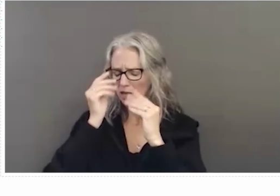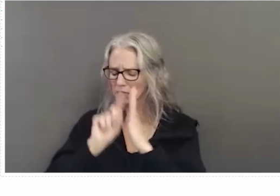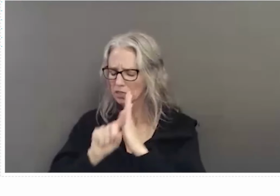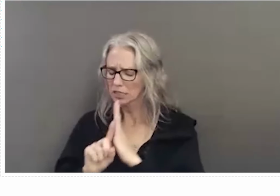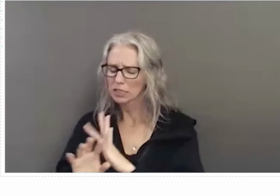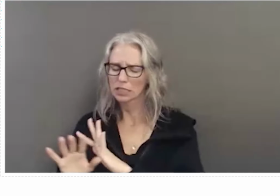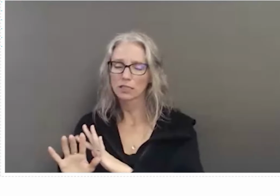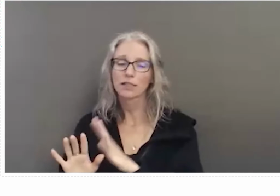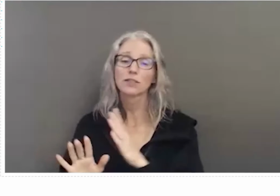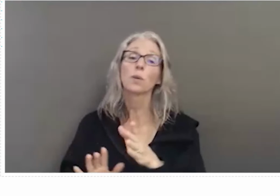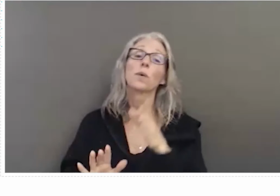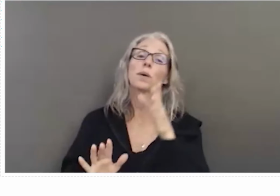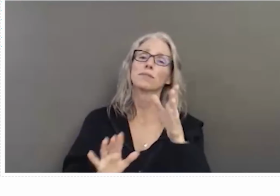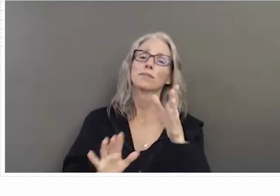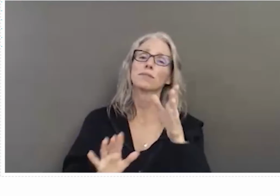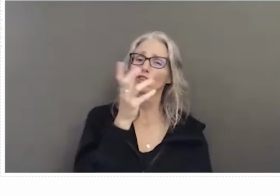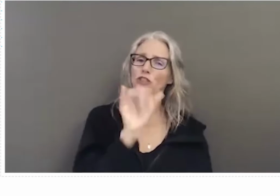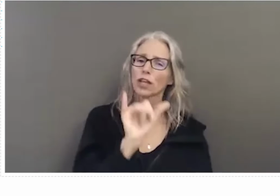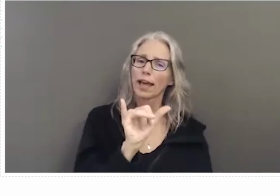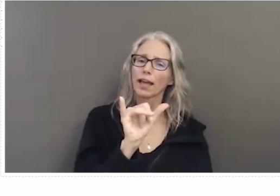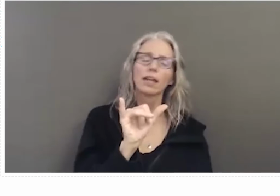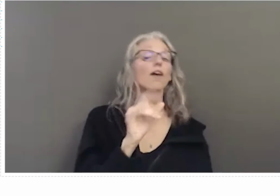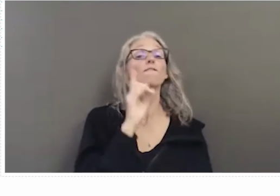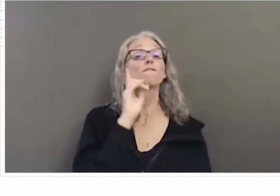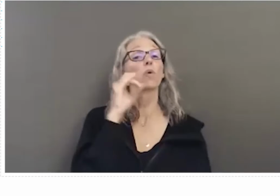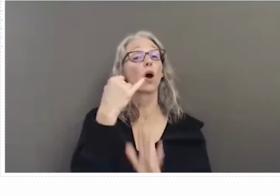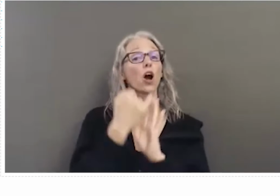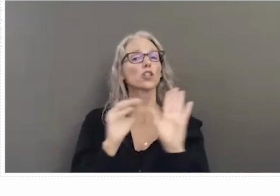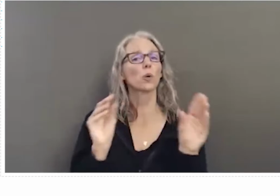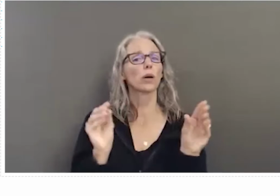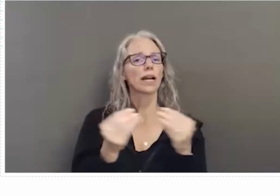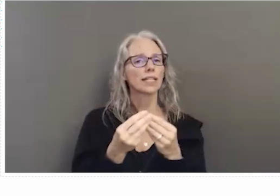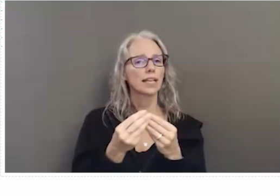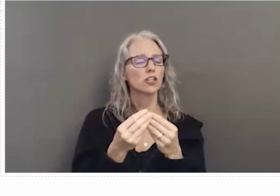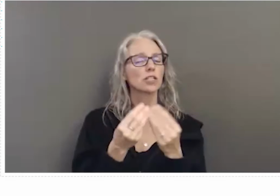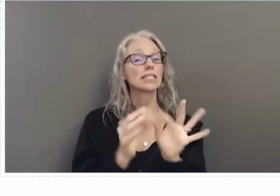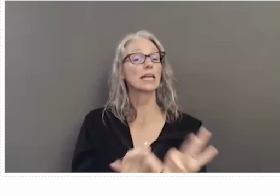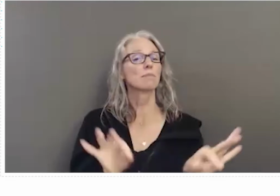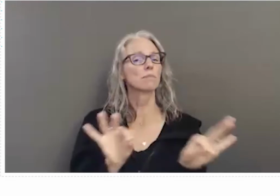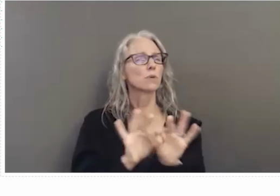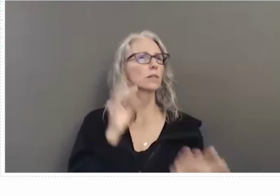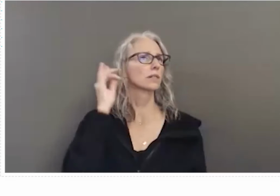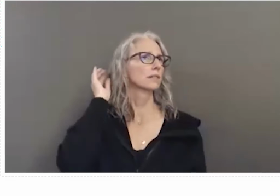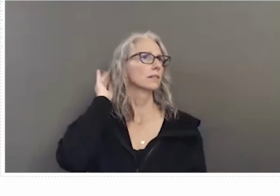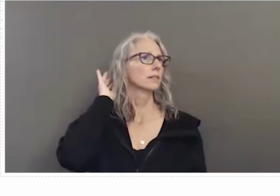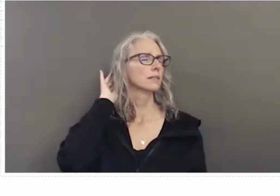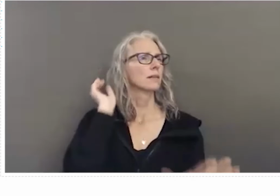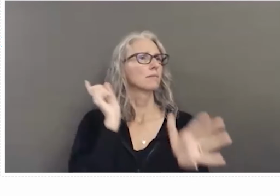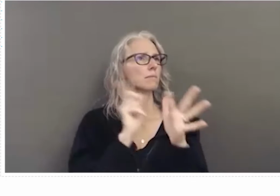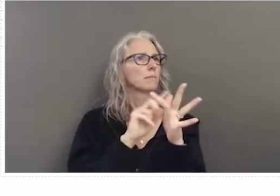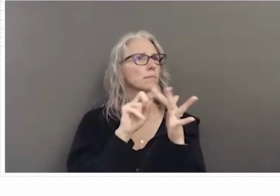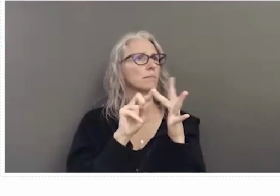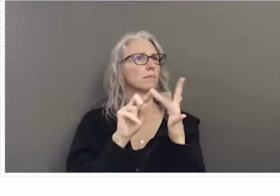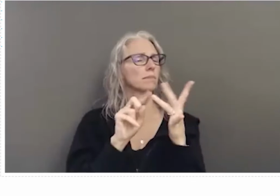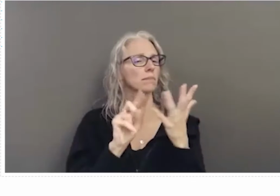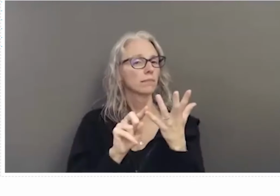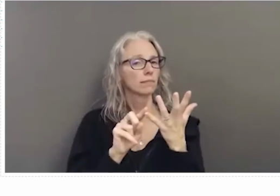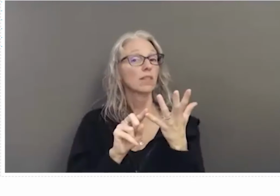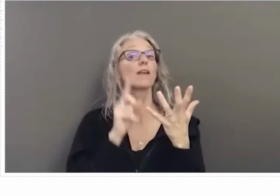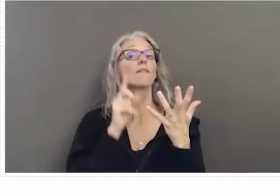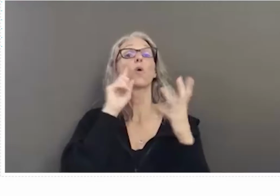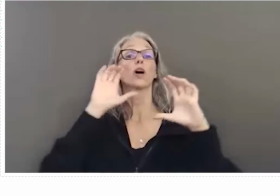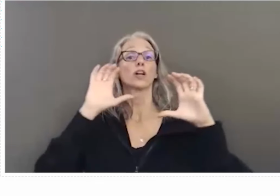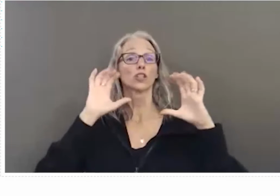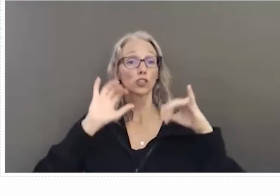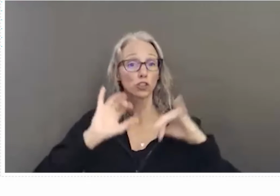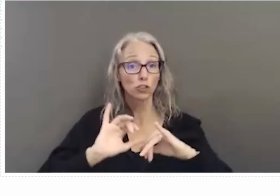key lessons for arts organizations when considering embarking on their sponsorship journey. And